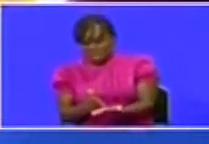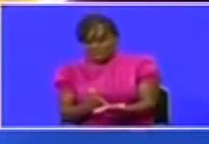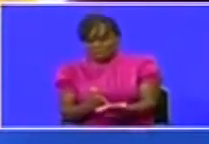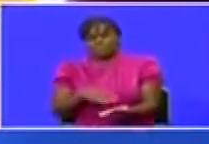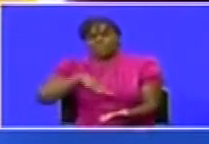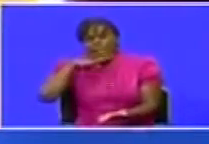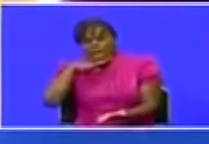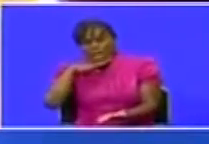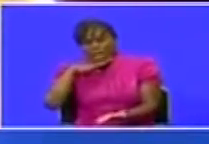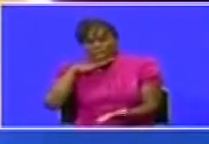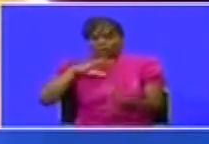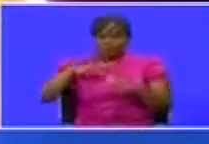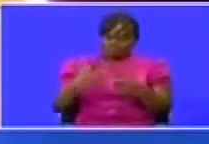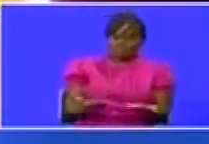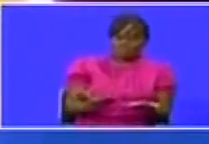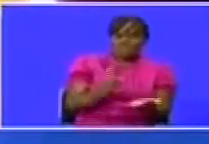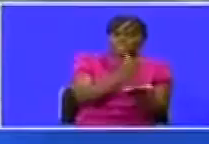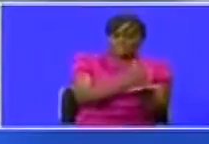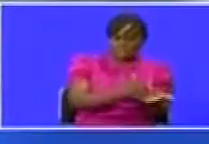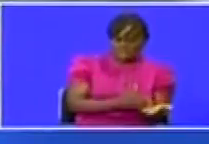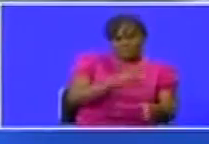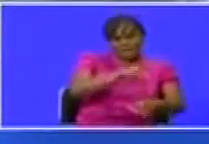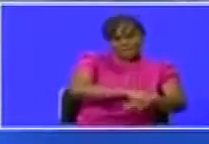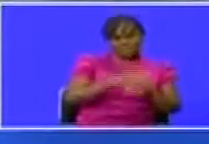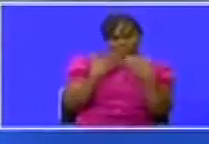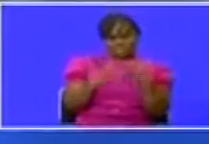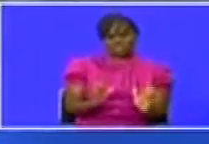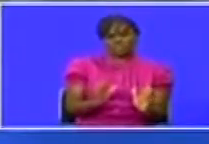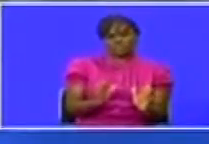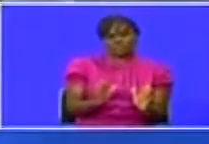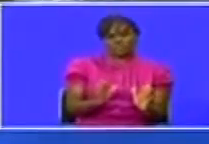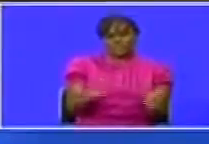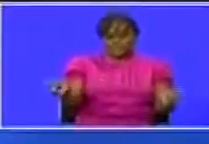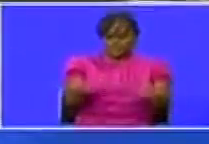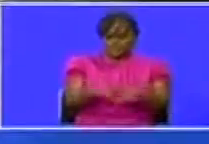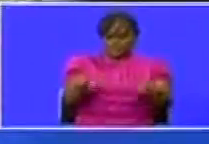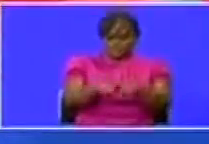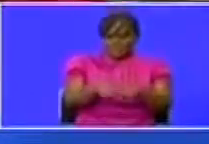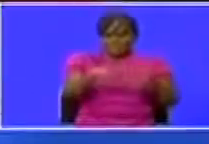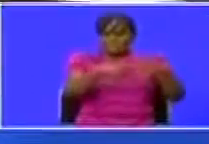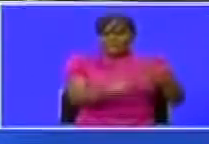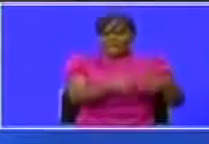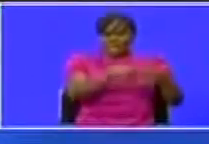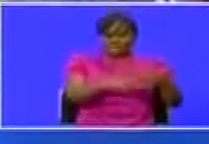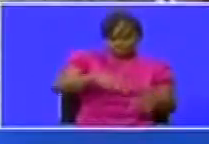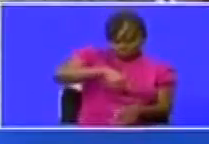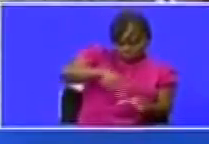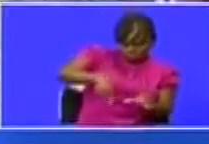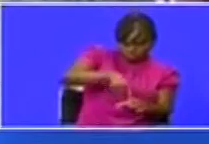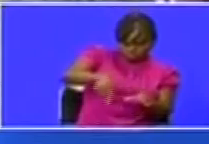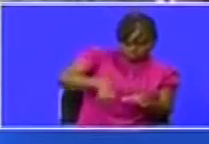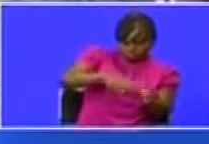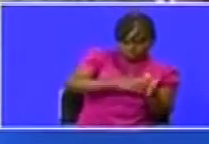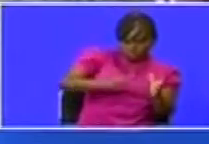on in the incident or some have been traced. But even as the machines are drilling, lifting